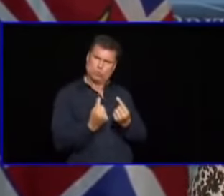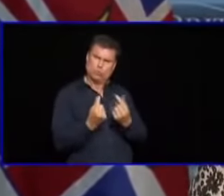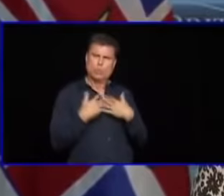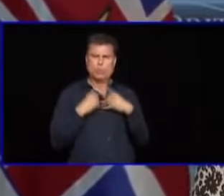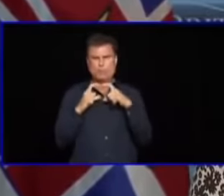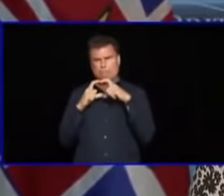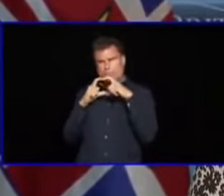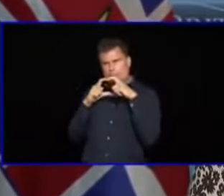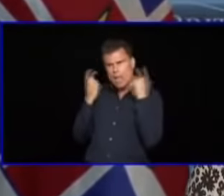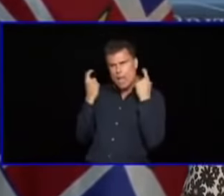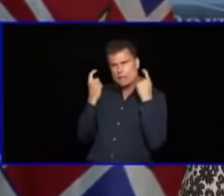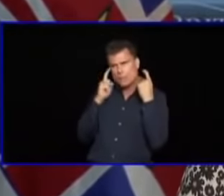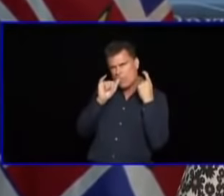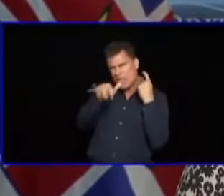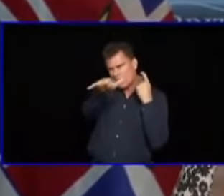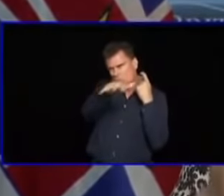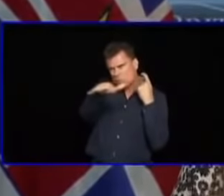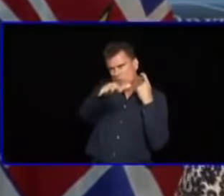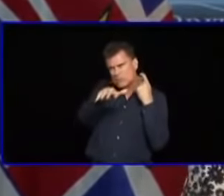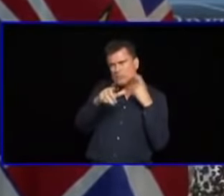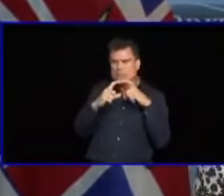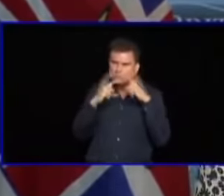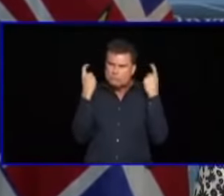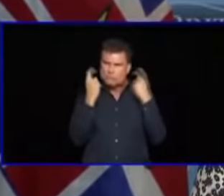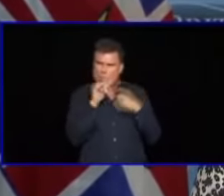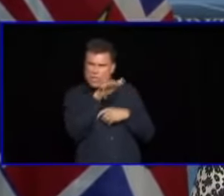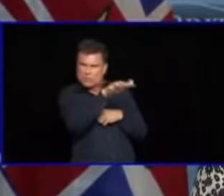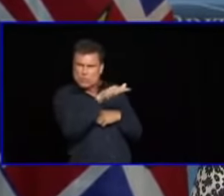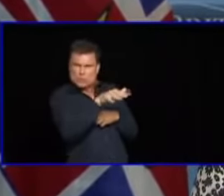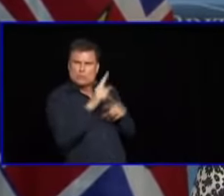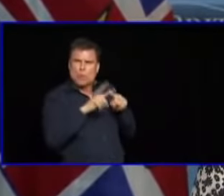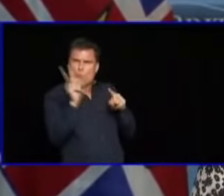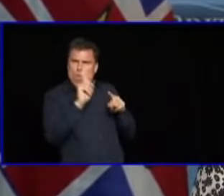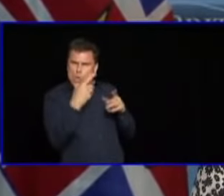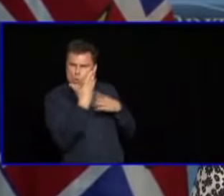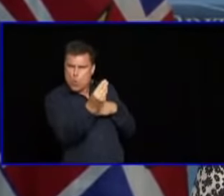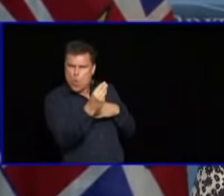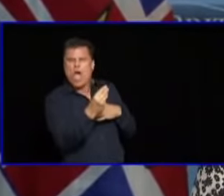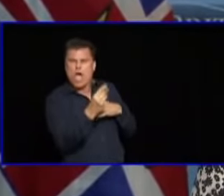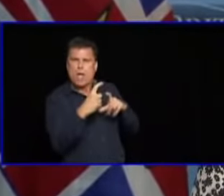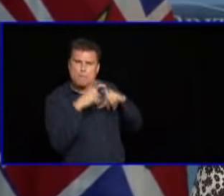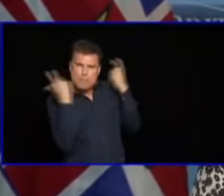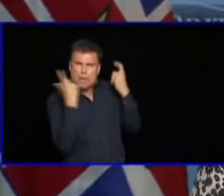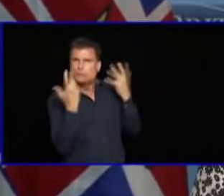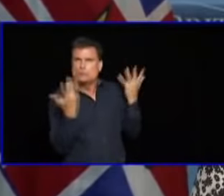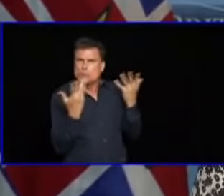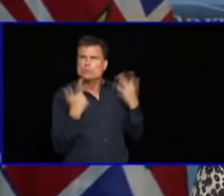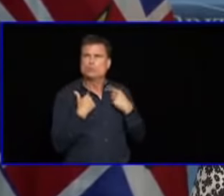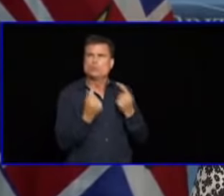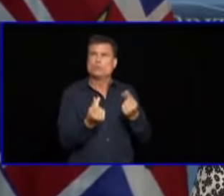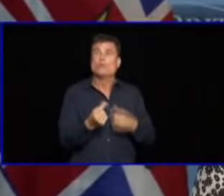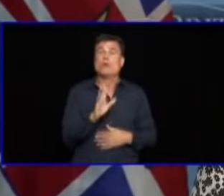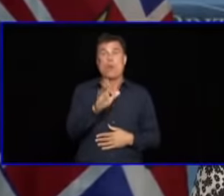our own situations. And it's different than it was at the start of the pandemic.